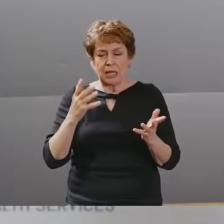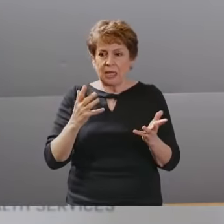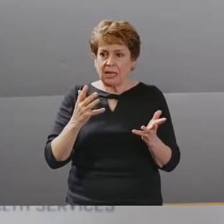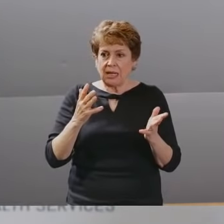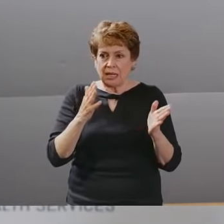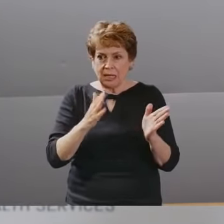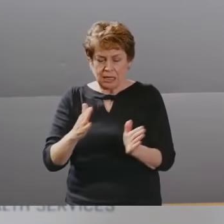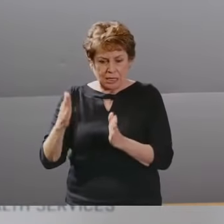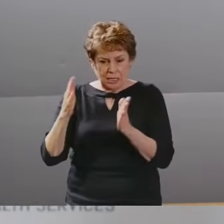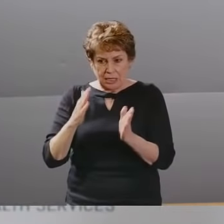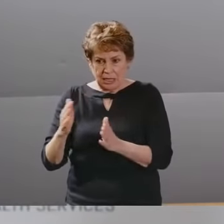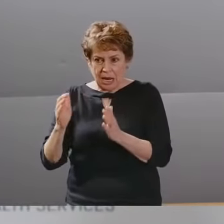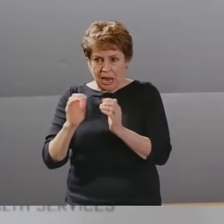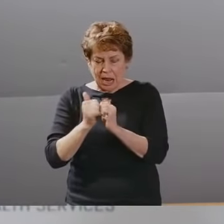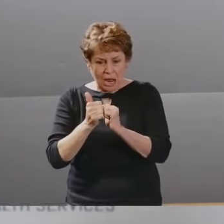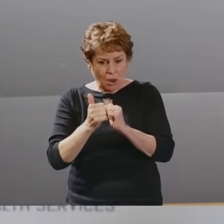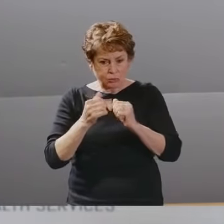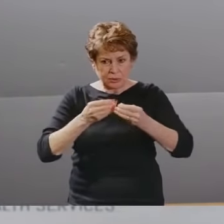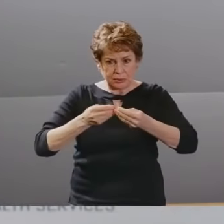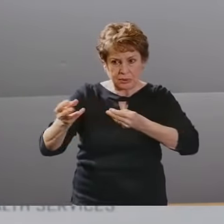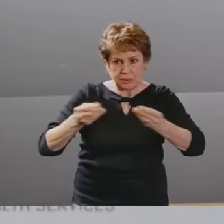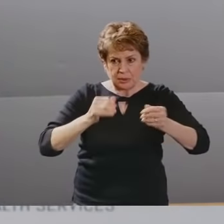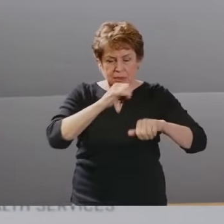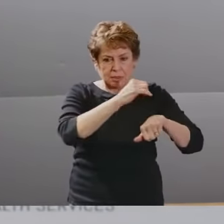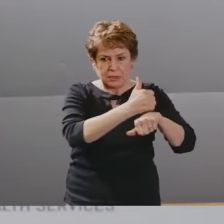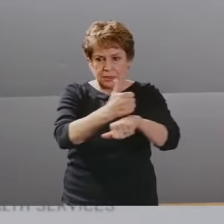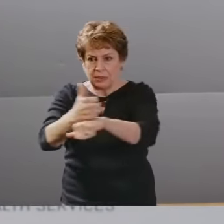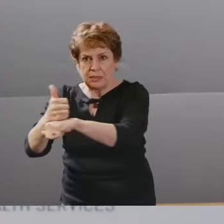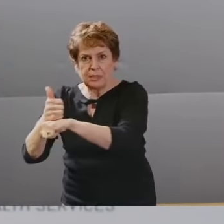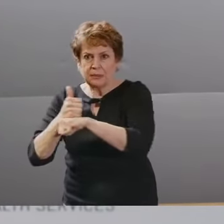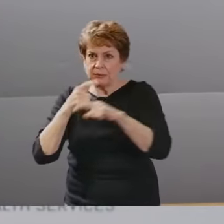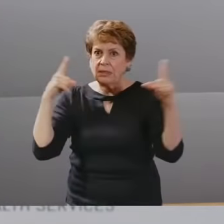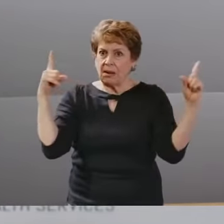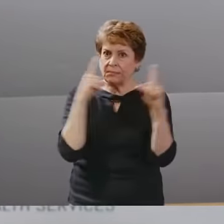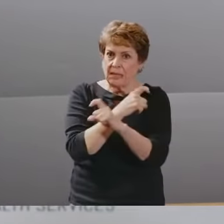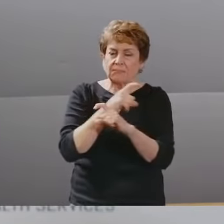on doing this, and we'll continue to do that. And give me the second